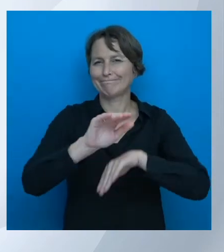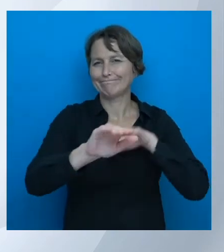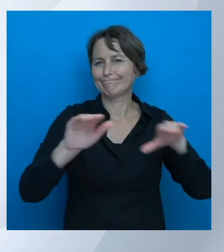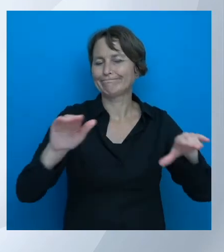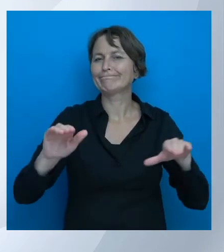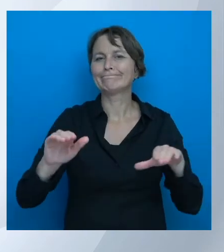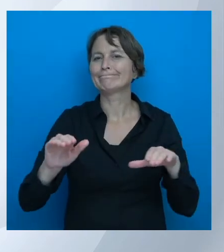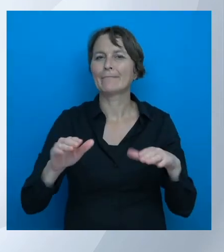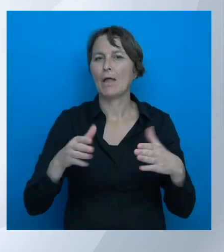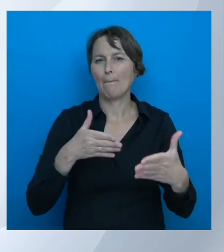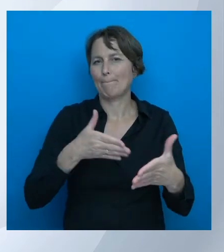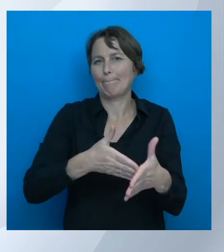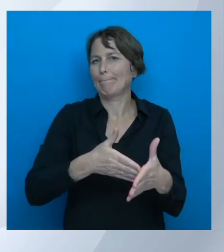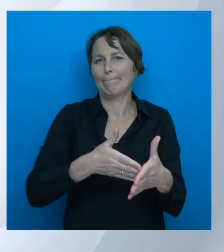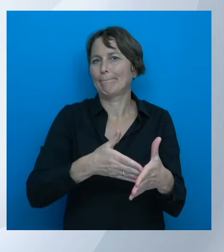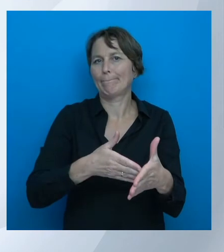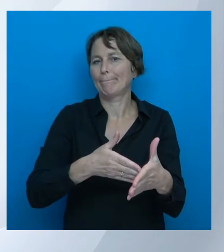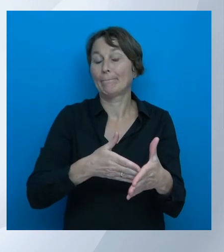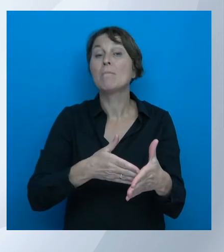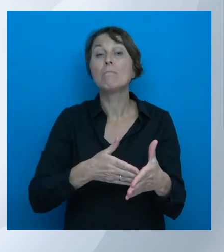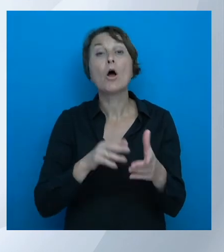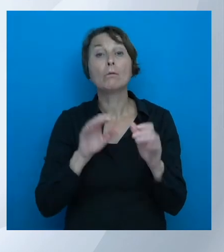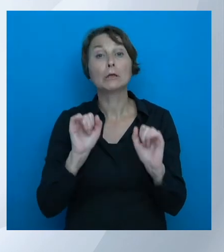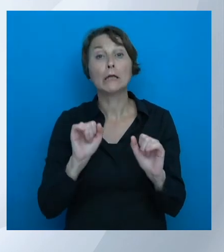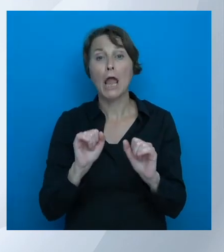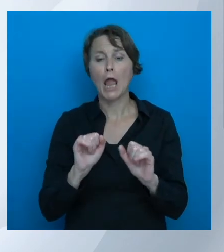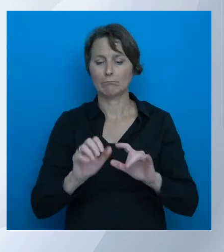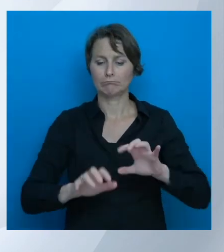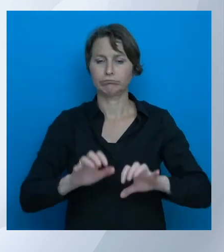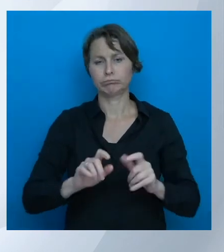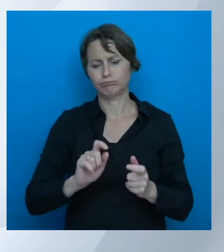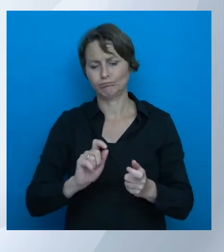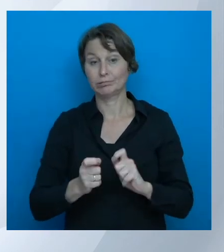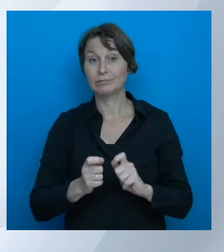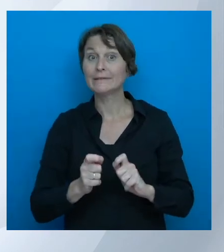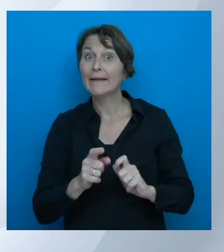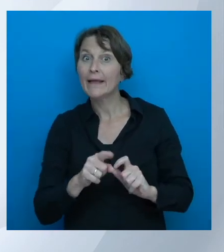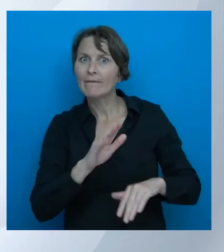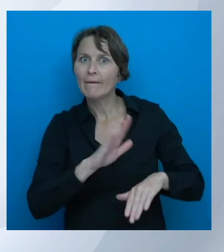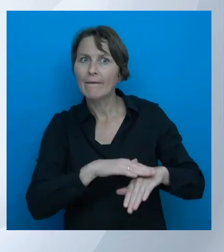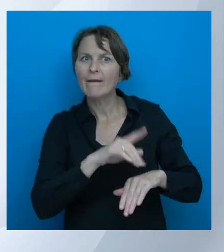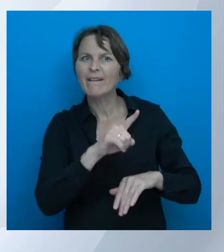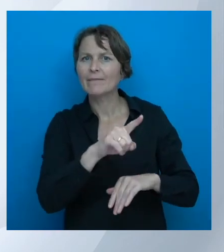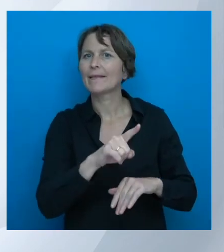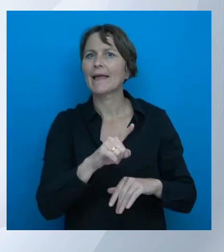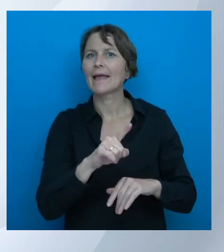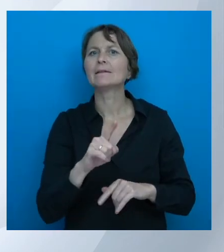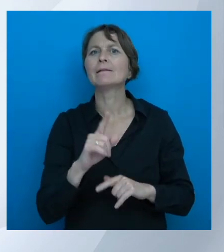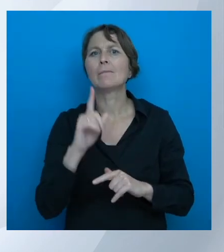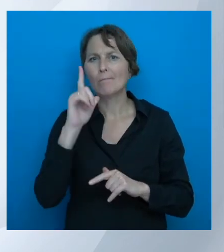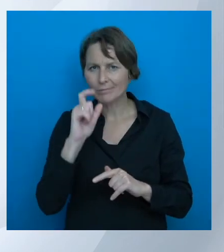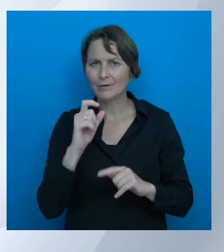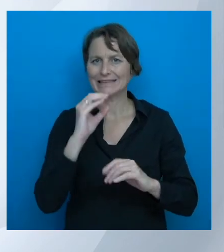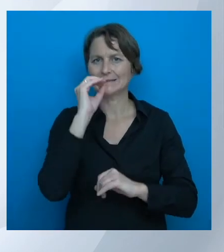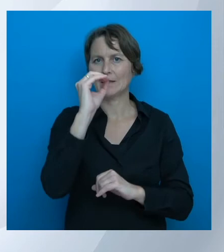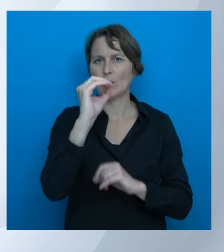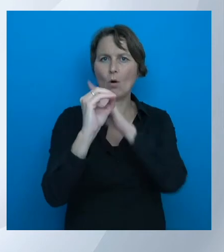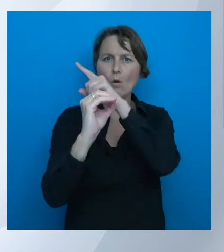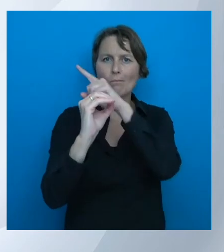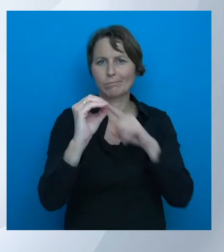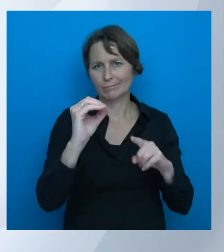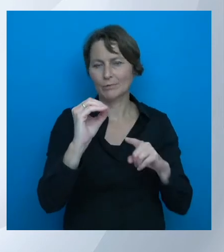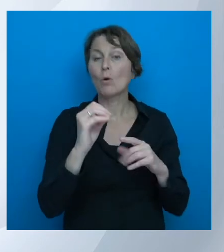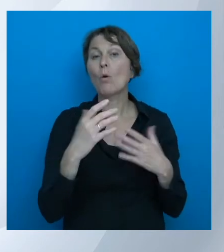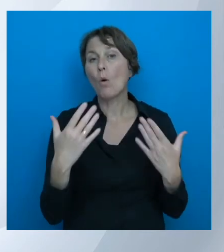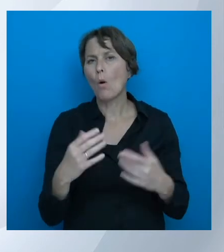change that by saying if it's a warning, you should also exit 0 or exit 1 and make sure that the